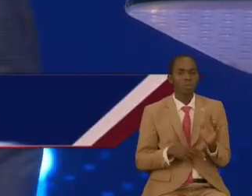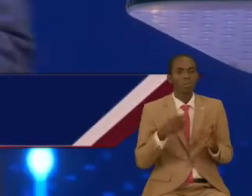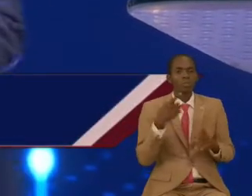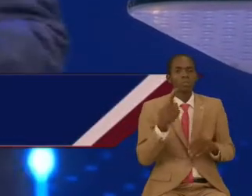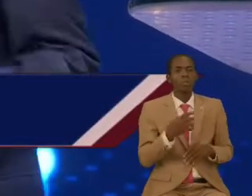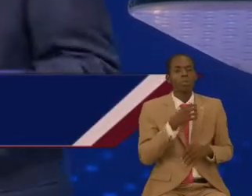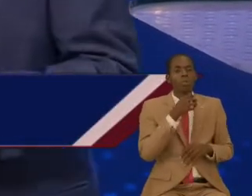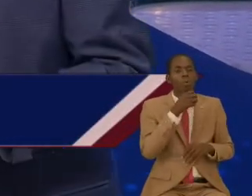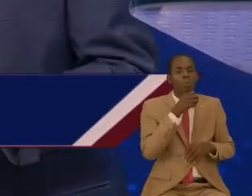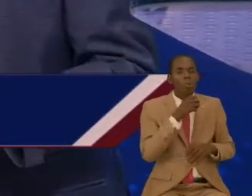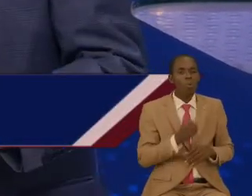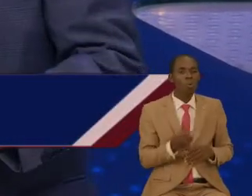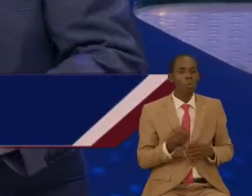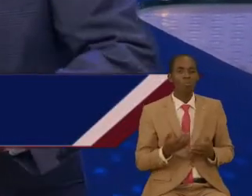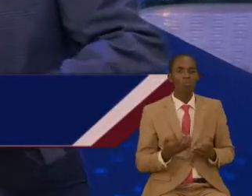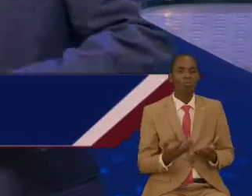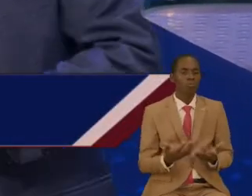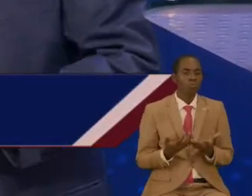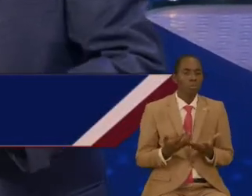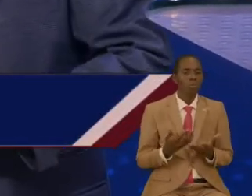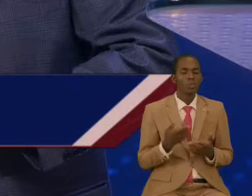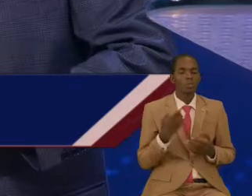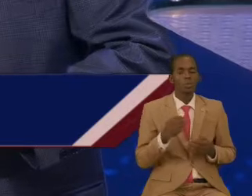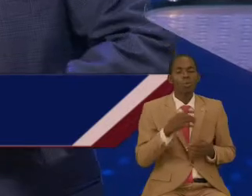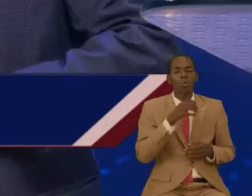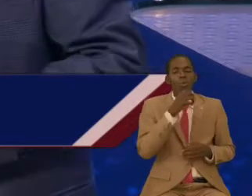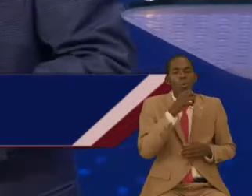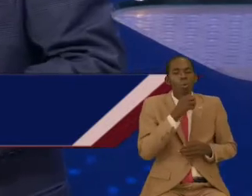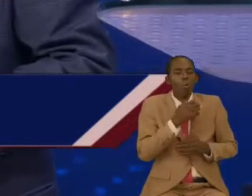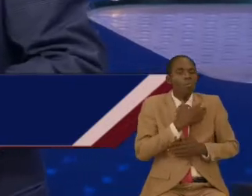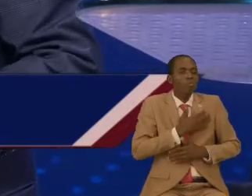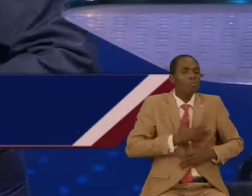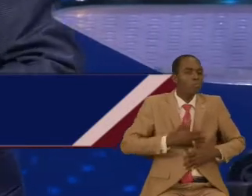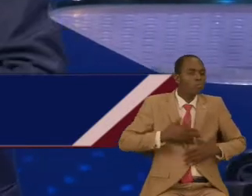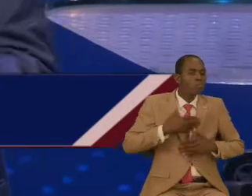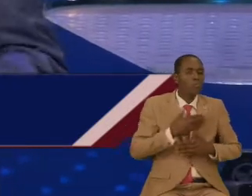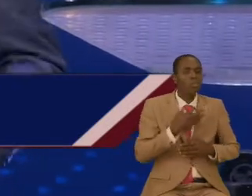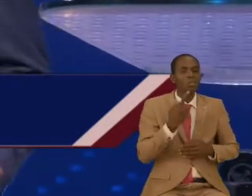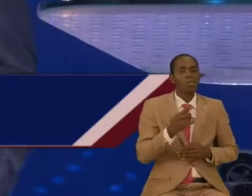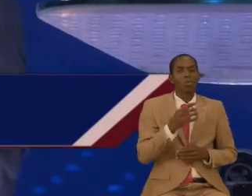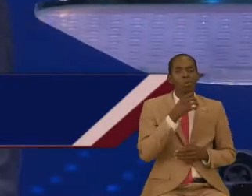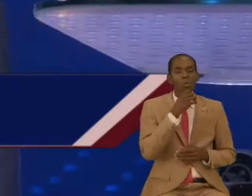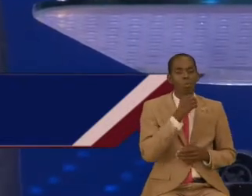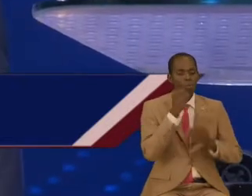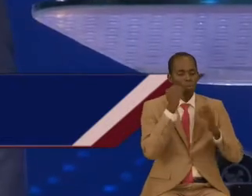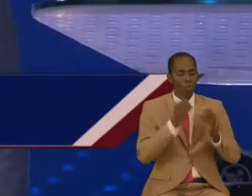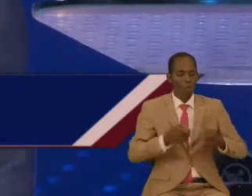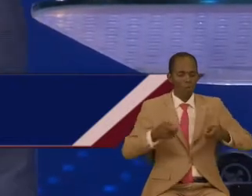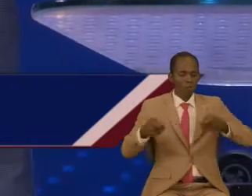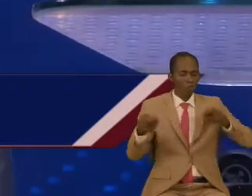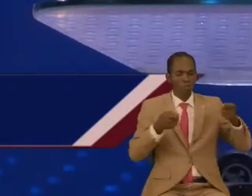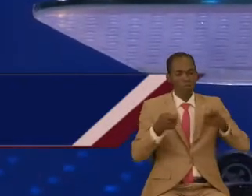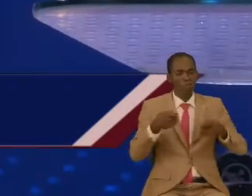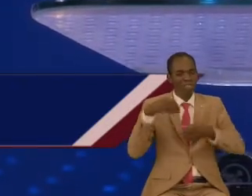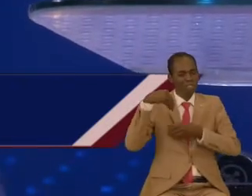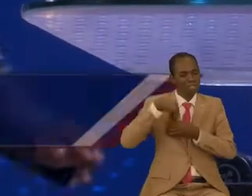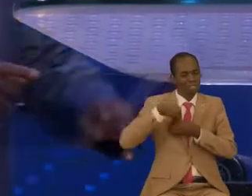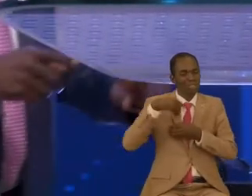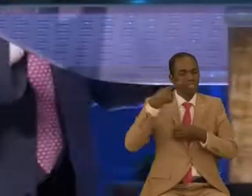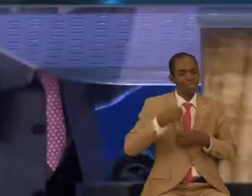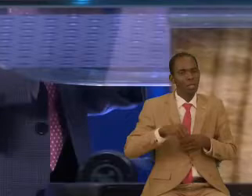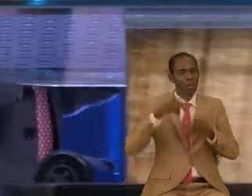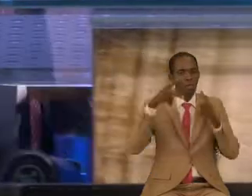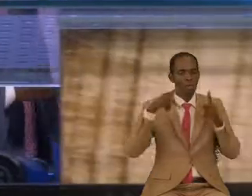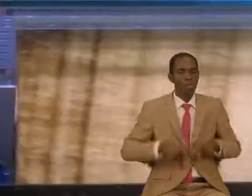propensity, the old controlling factor inside the man. That old